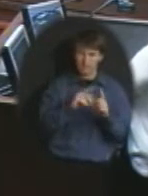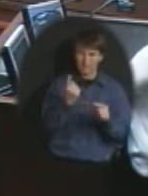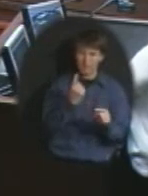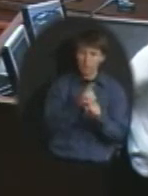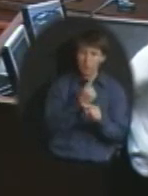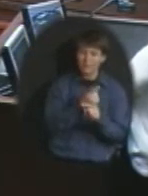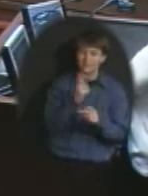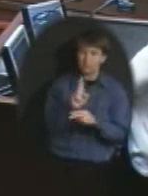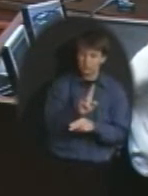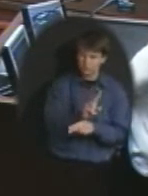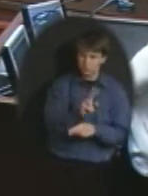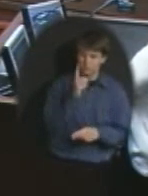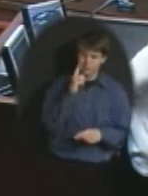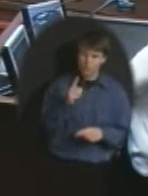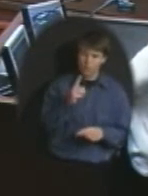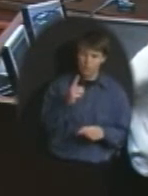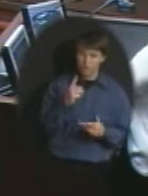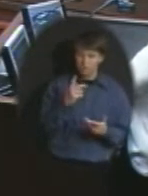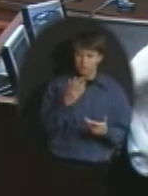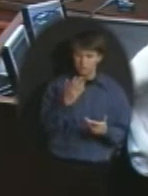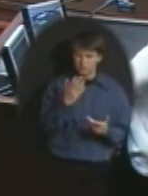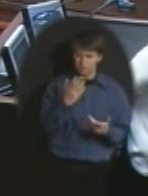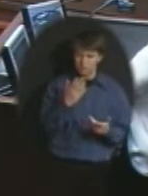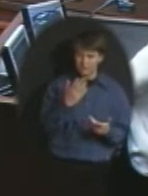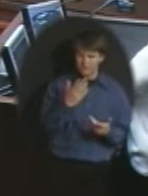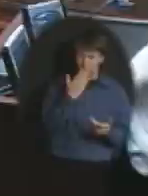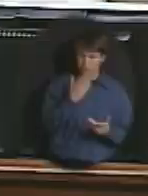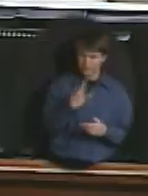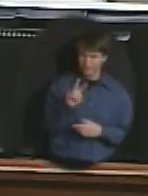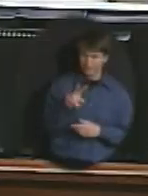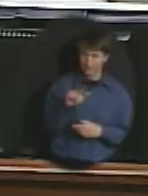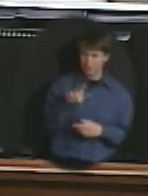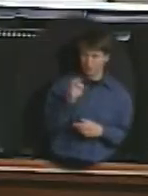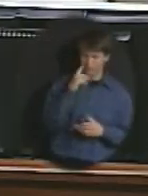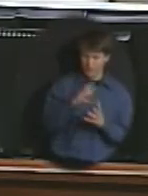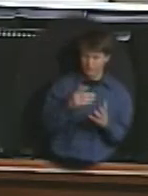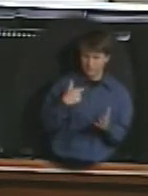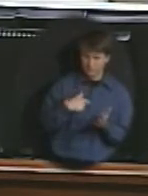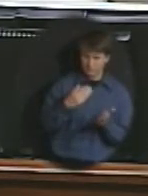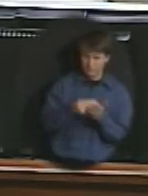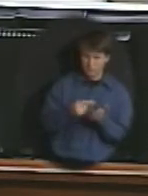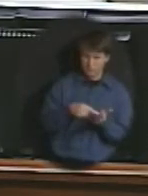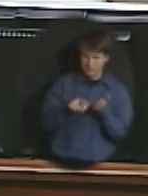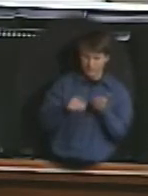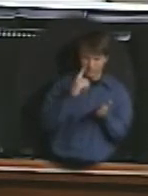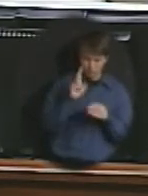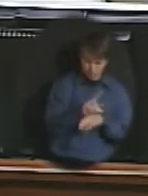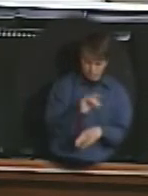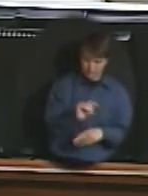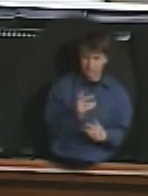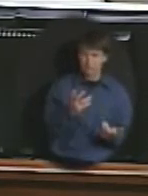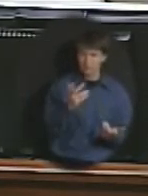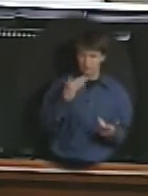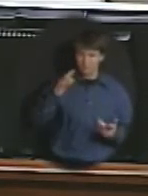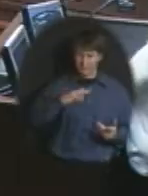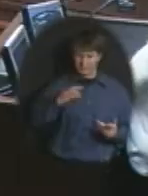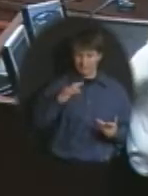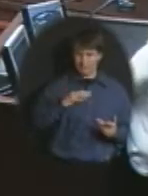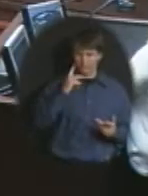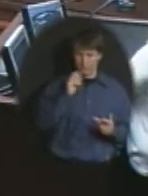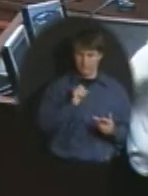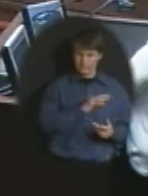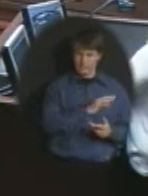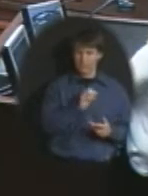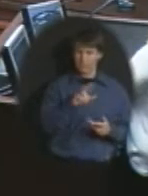utilized for a reasonable return on the amount of money that we're spending for the, and there's a benefit for somewhere for the